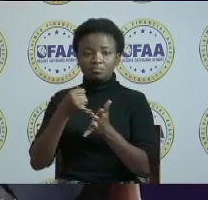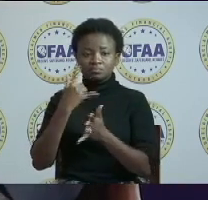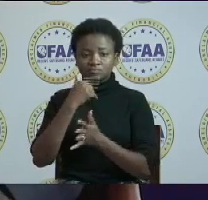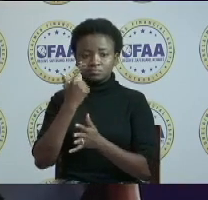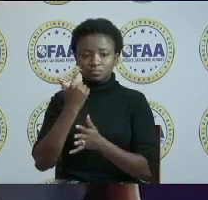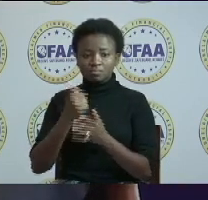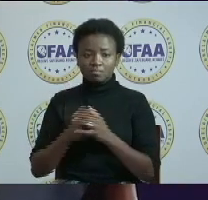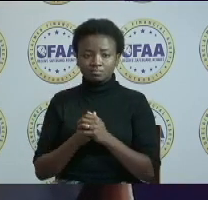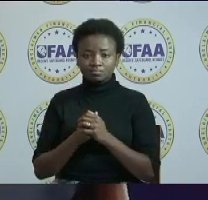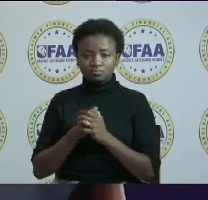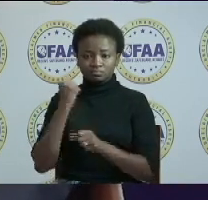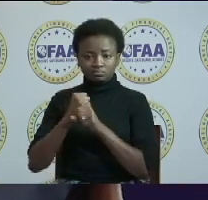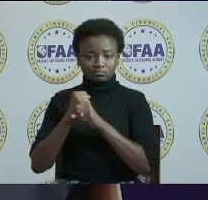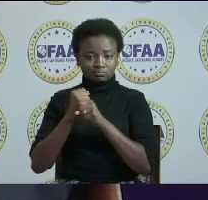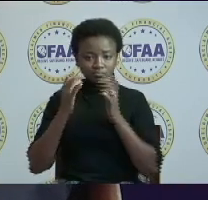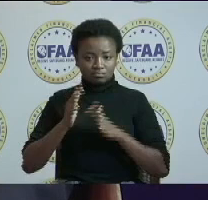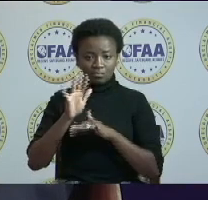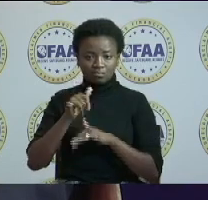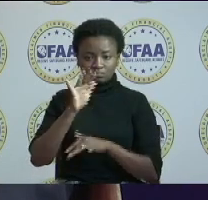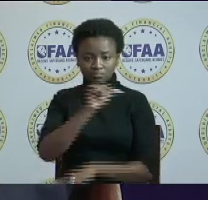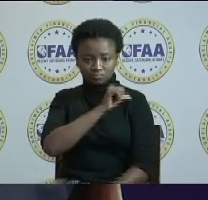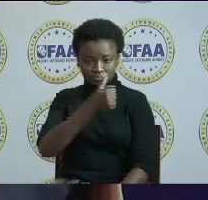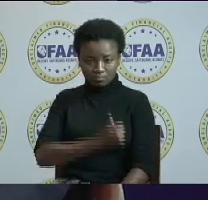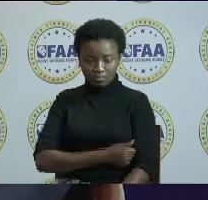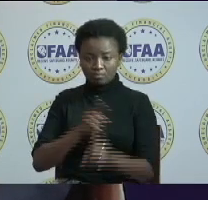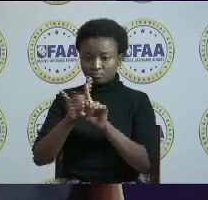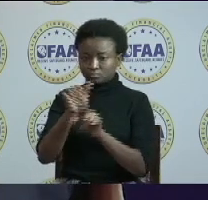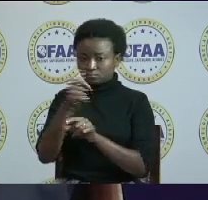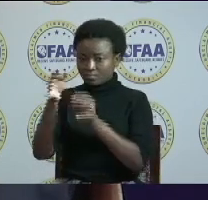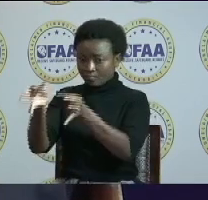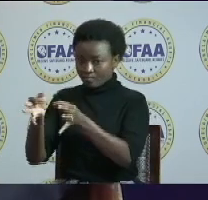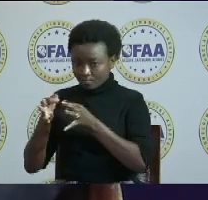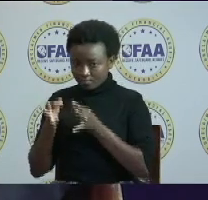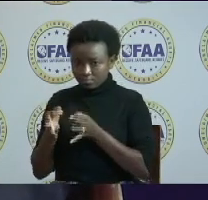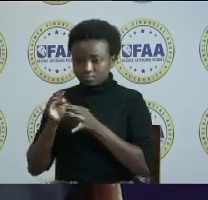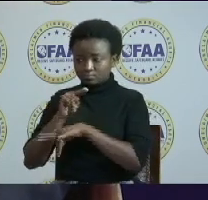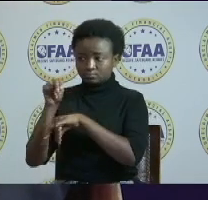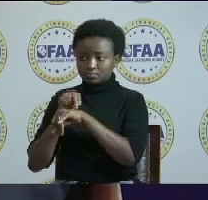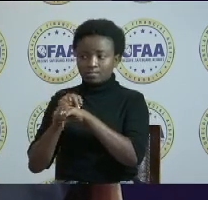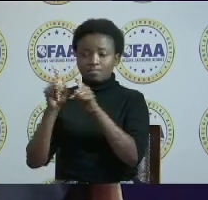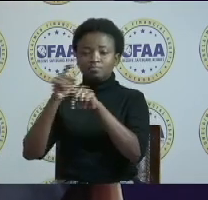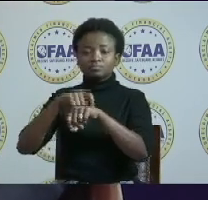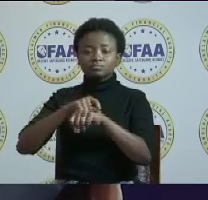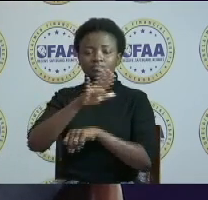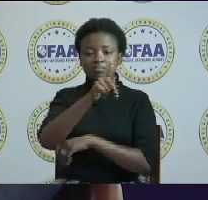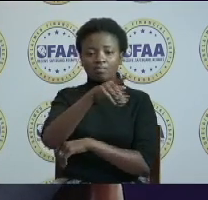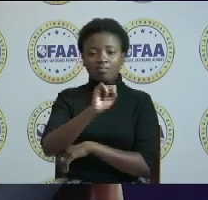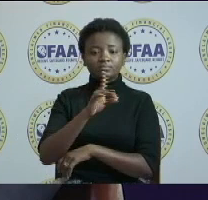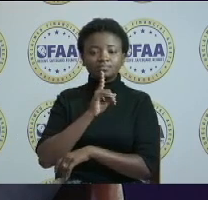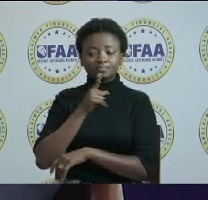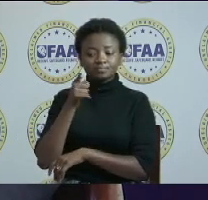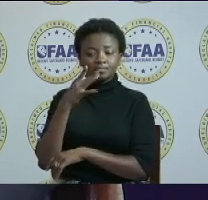from the authority and others from the National Treasury. So as the PS was referring to that